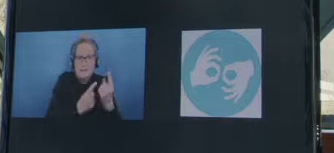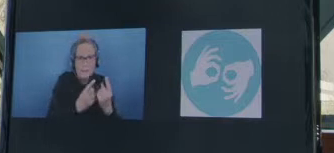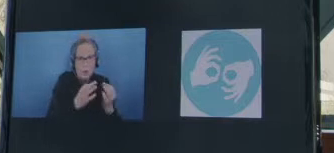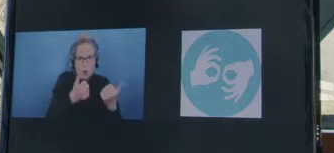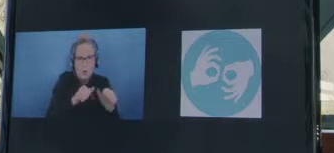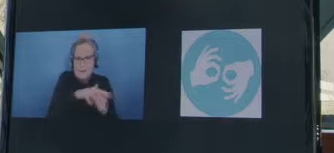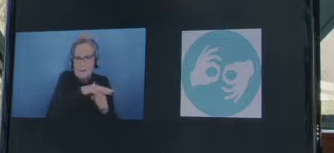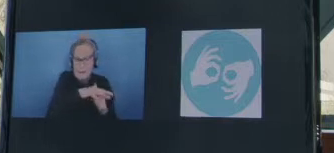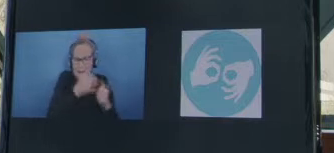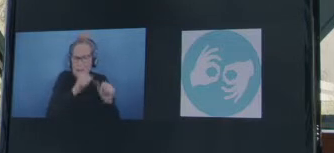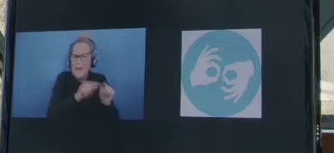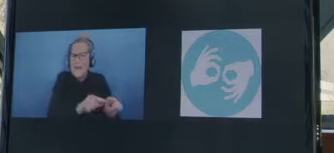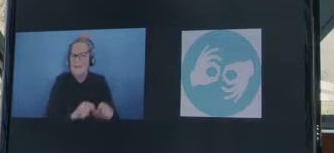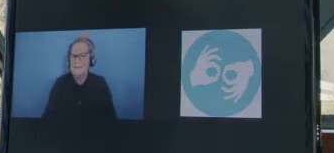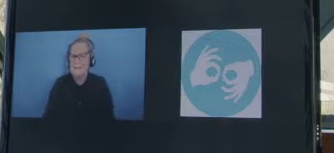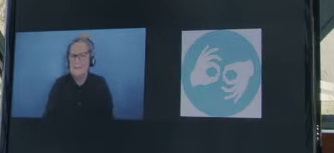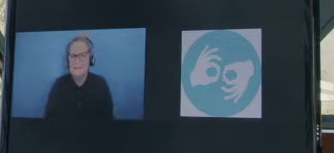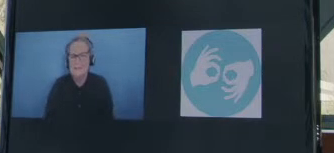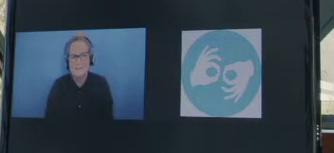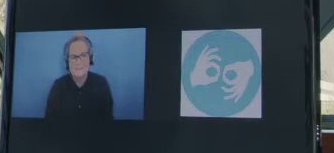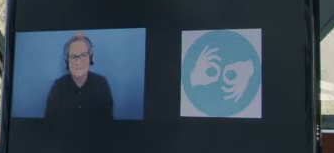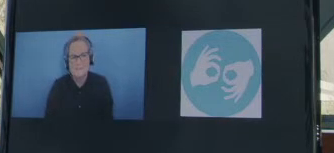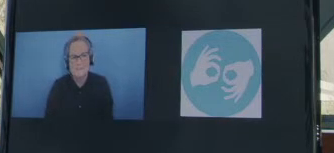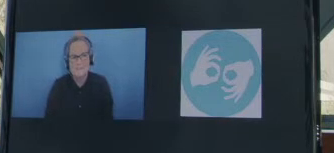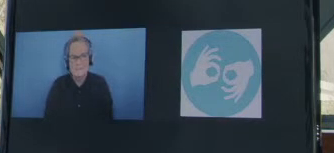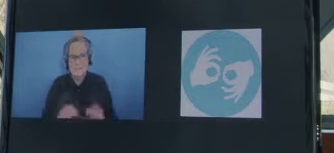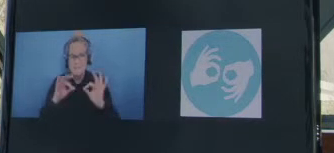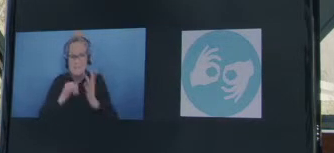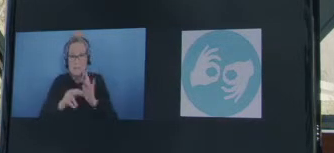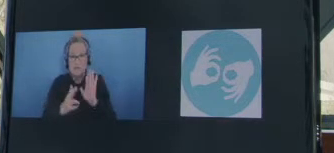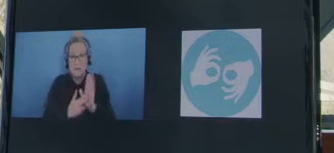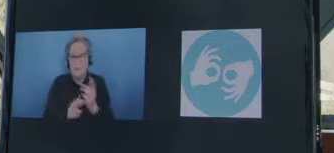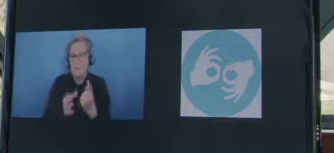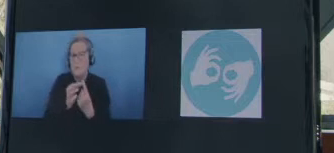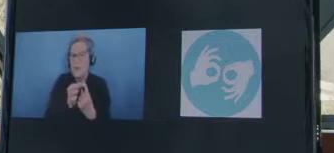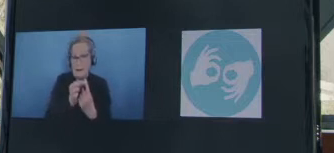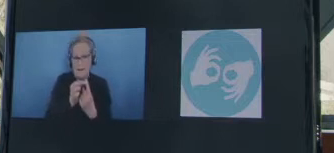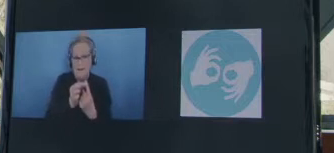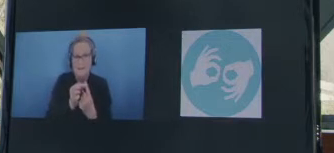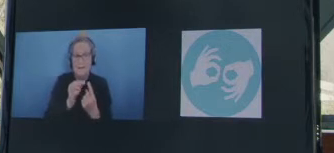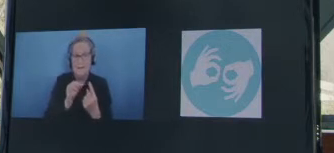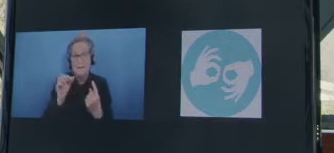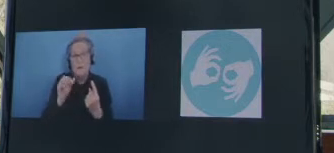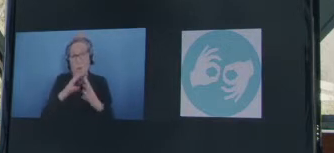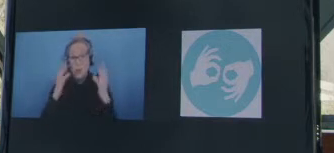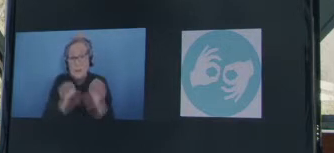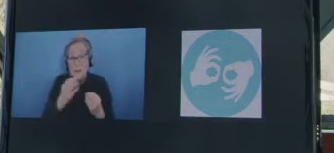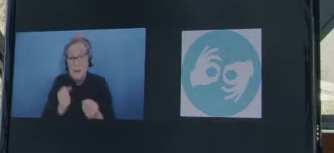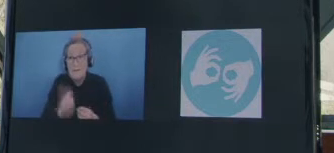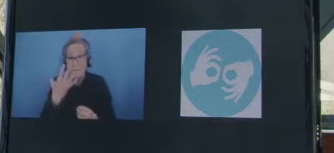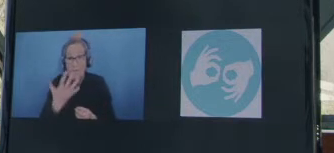underutilized. This specific strain, and I should mention this is one strain of about 5 million strains of